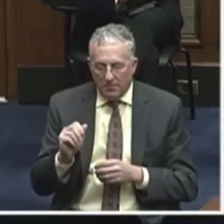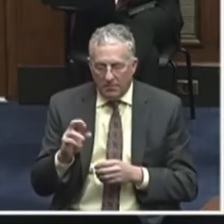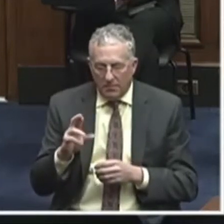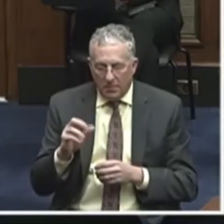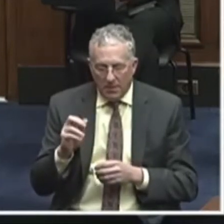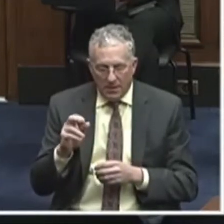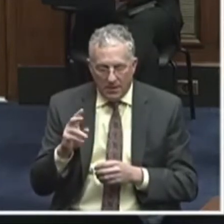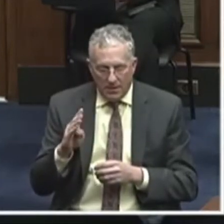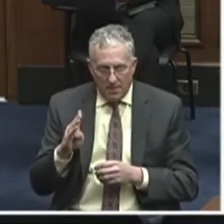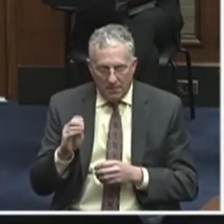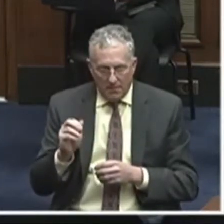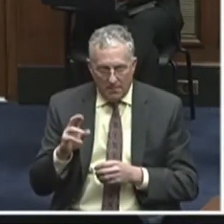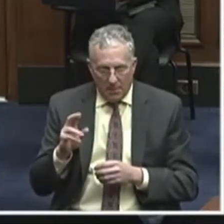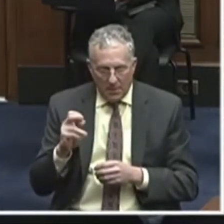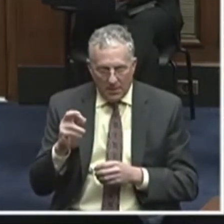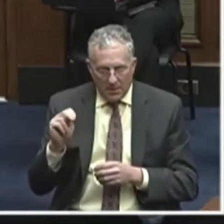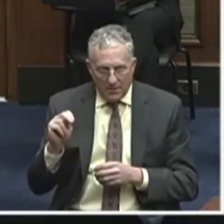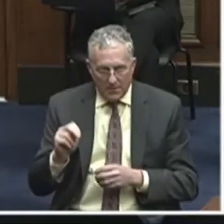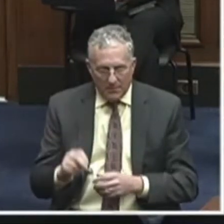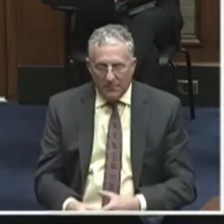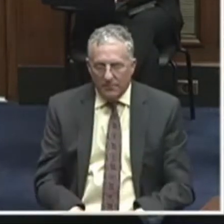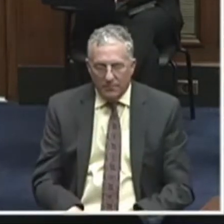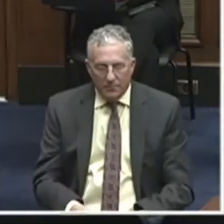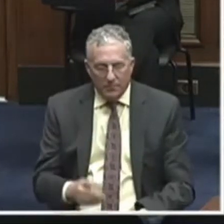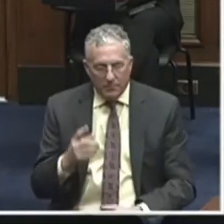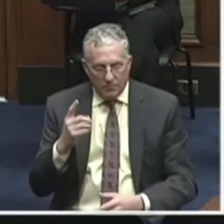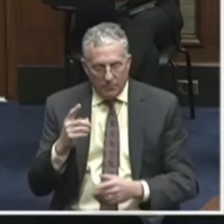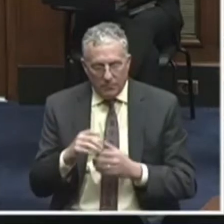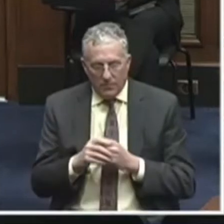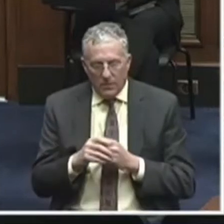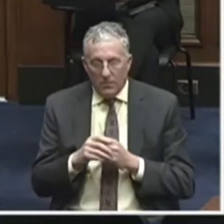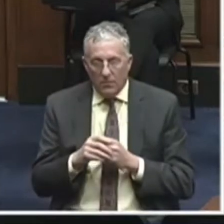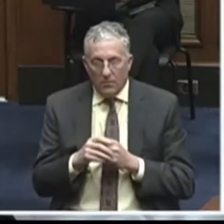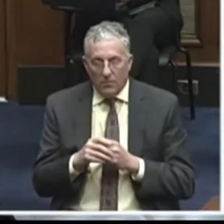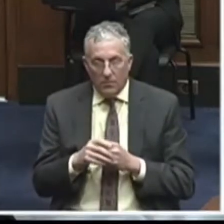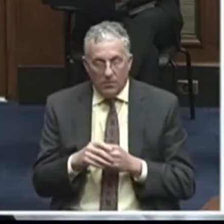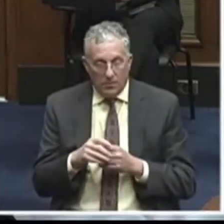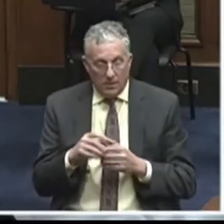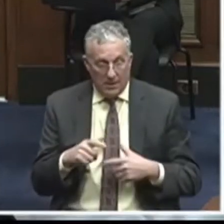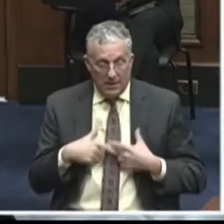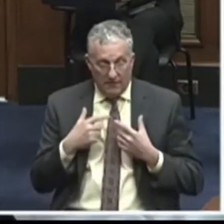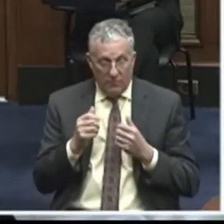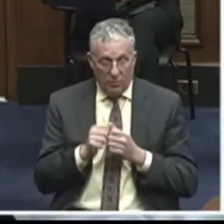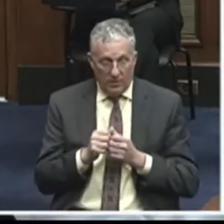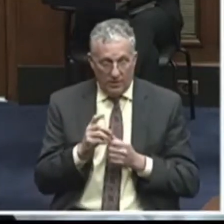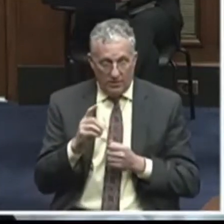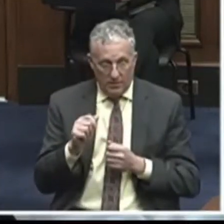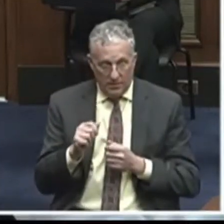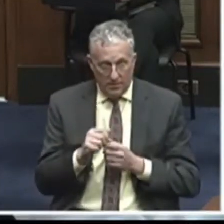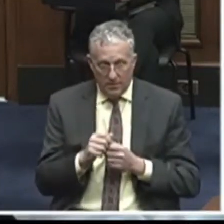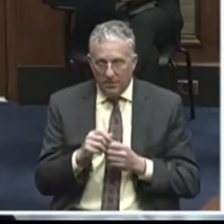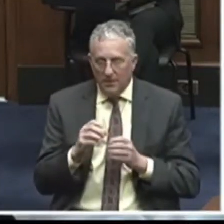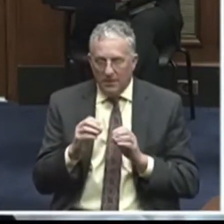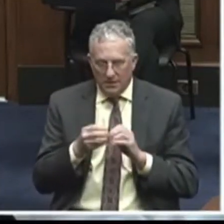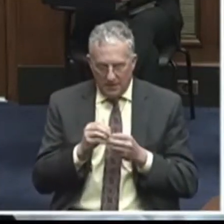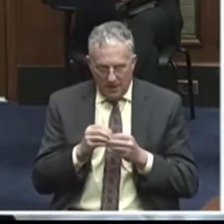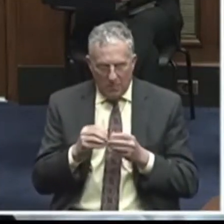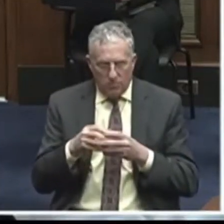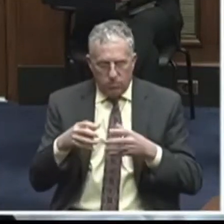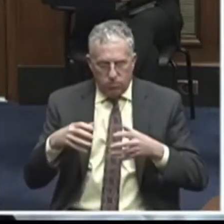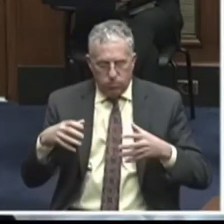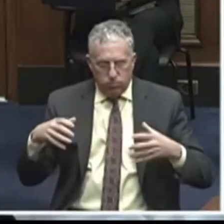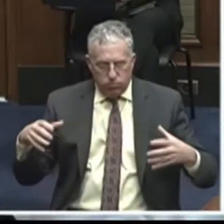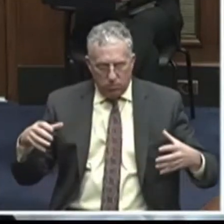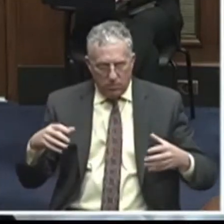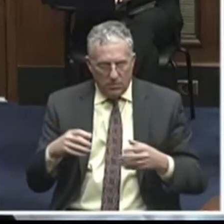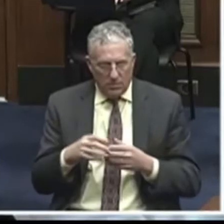1 in 4 Americans live with a disability, and this number is growing exponentially due to those